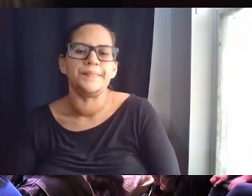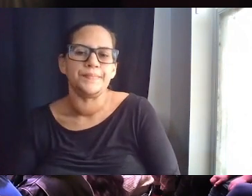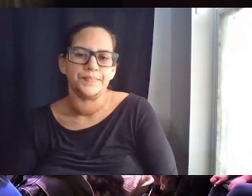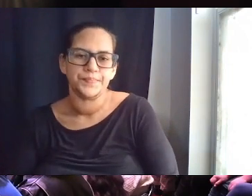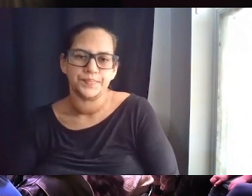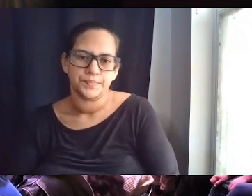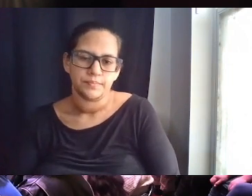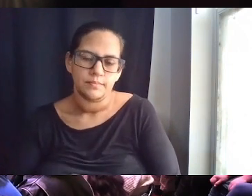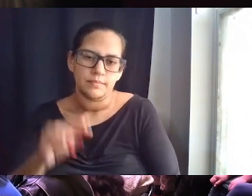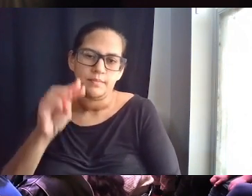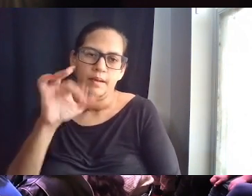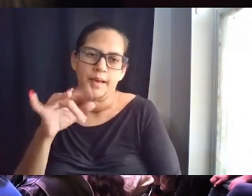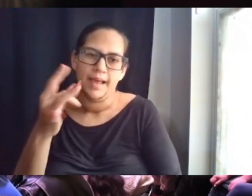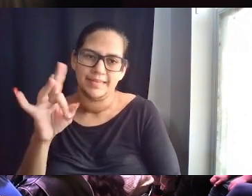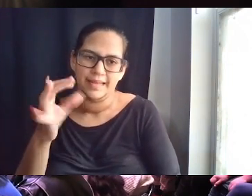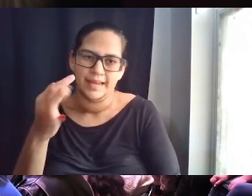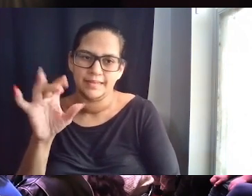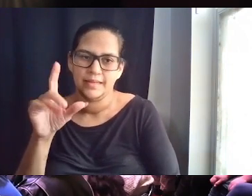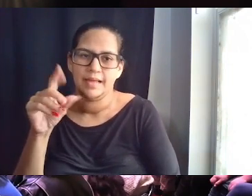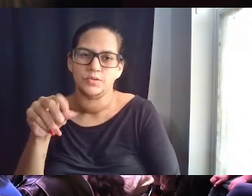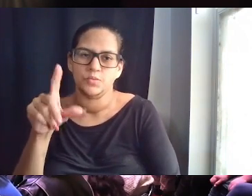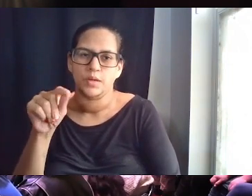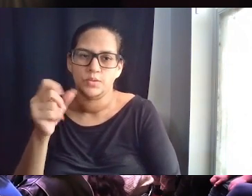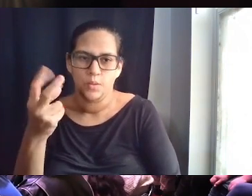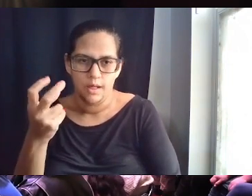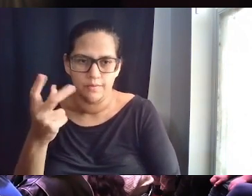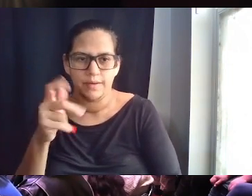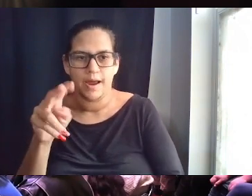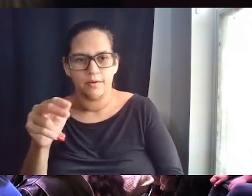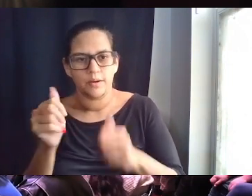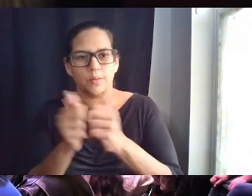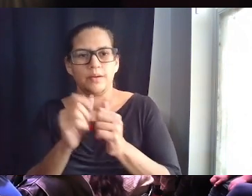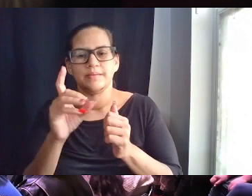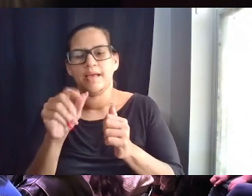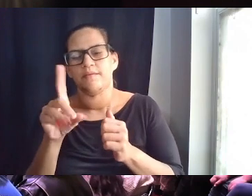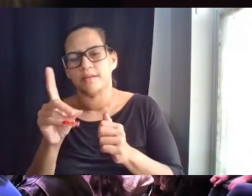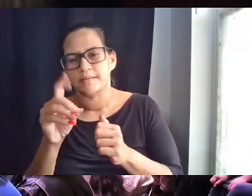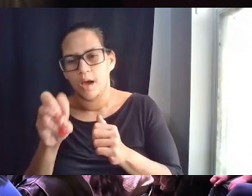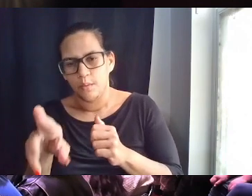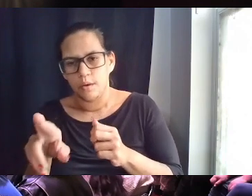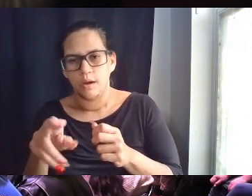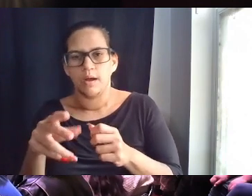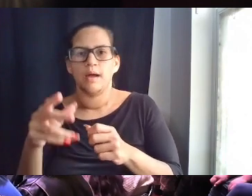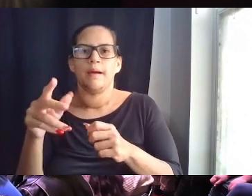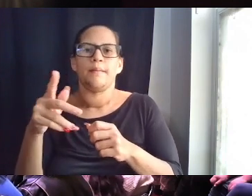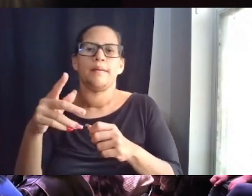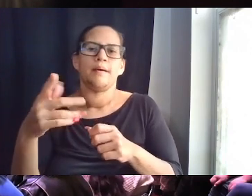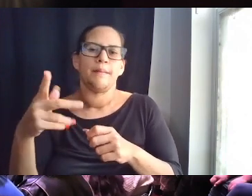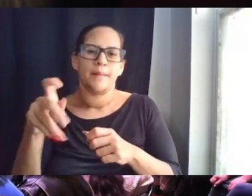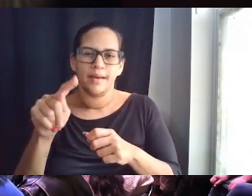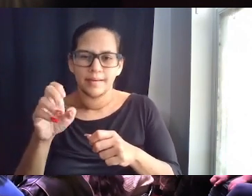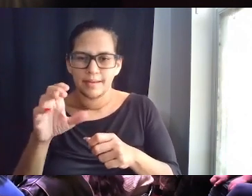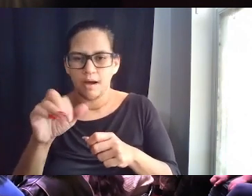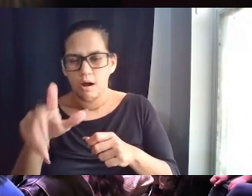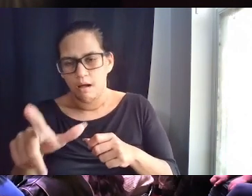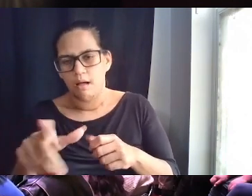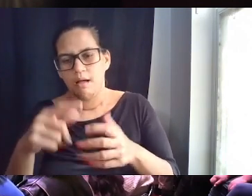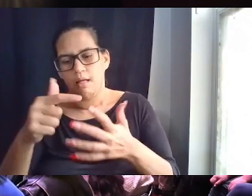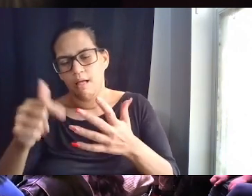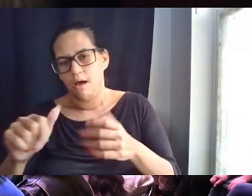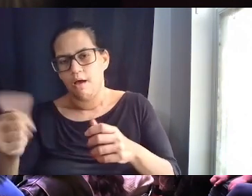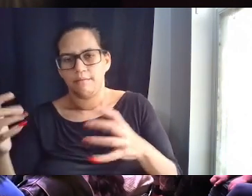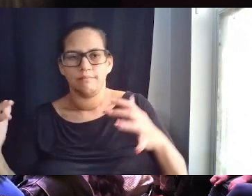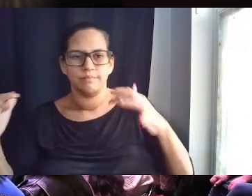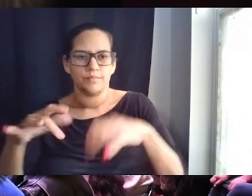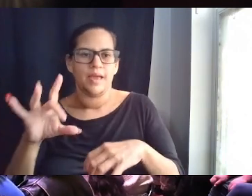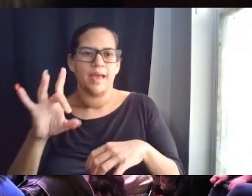19th, 2012, Karen, along with David Dower, Pete Carl, Jimmy Galoon, Kevin Becerra, and others welcomed eight of us to Arena Stage.